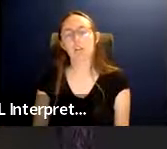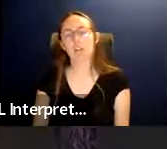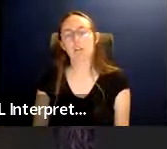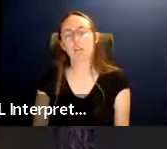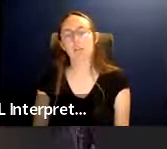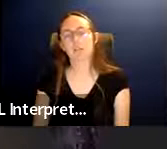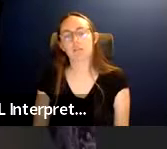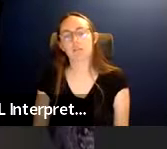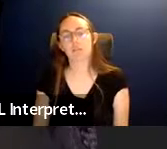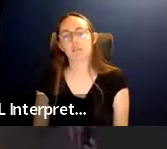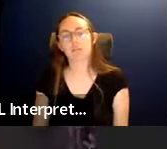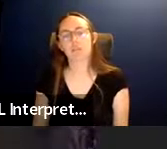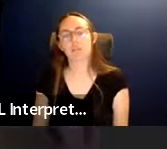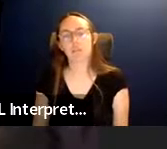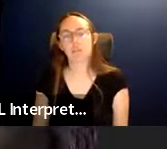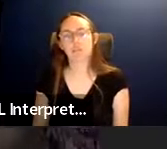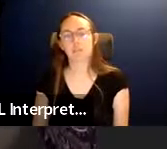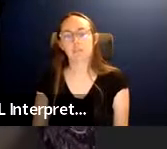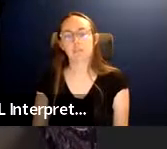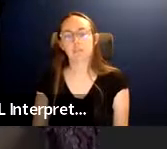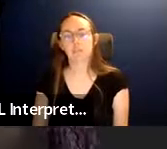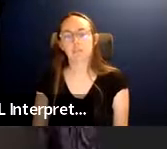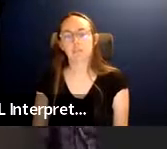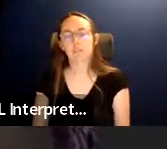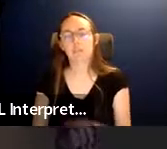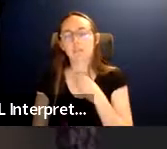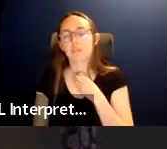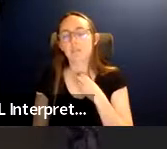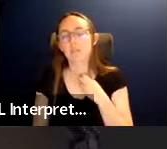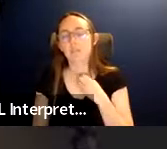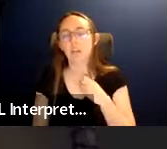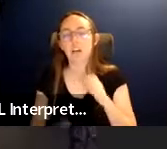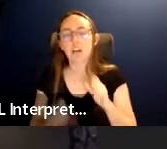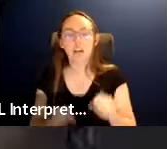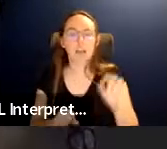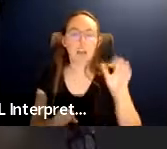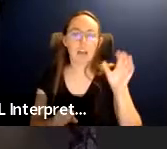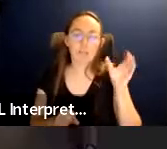maybe this corner, maybe put a cup here,